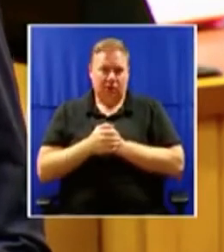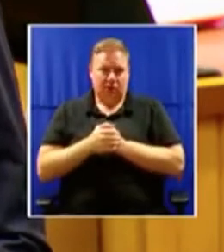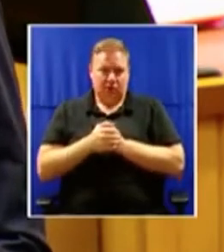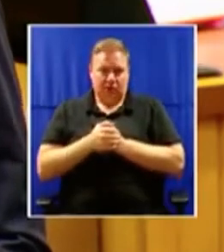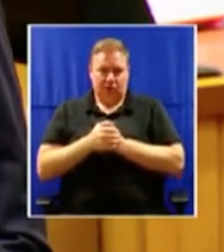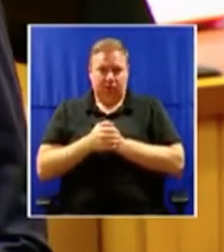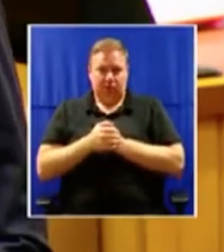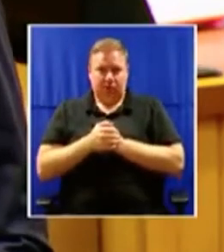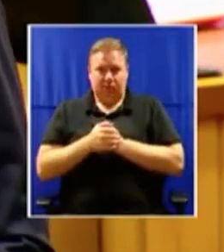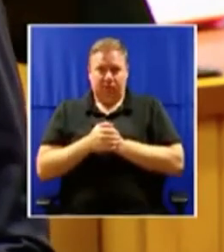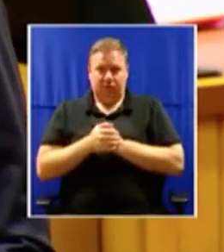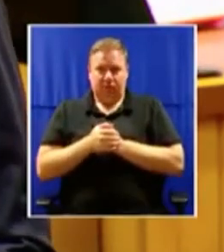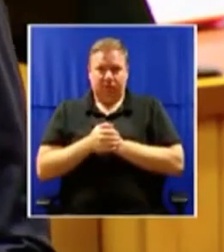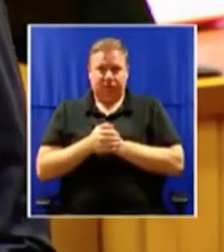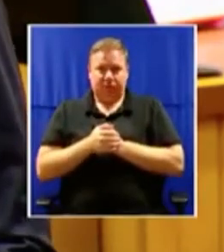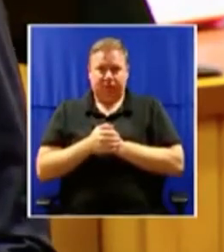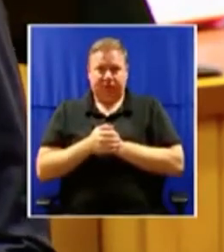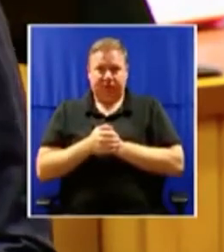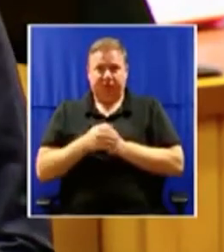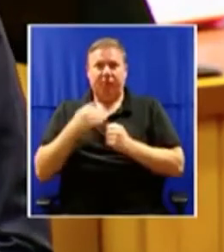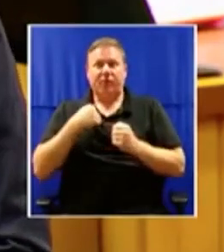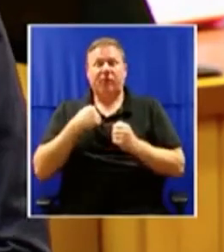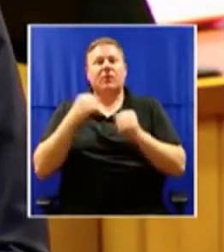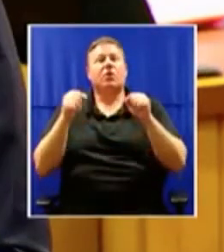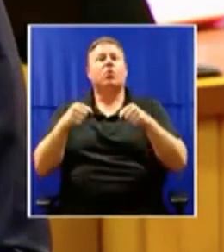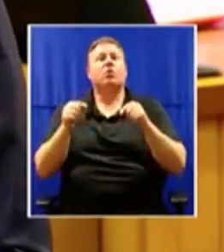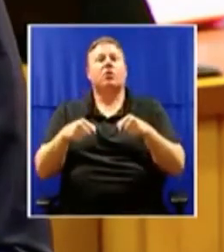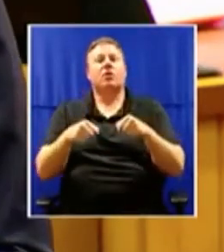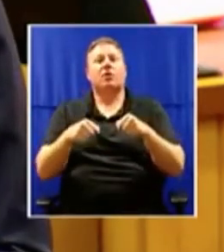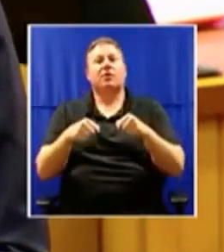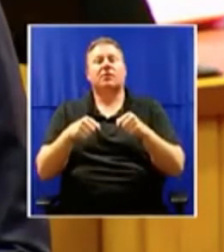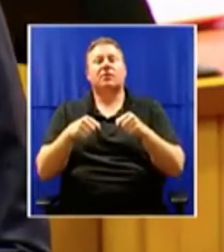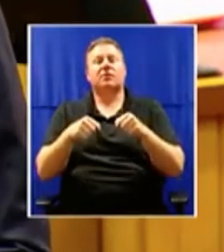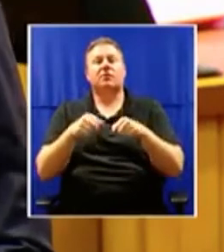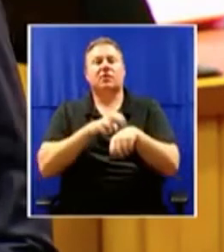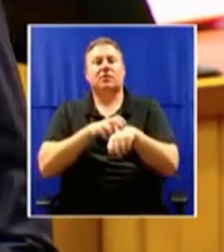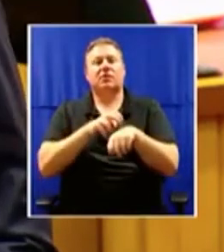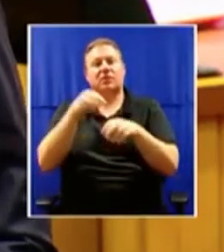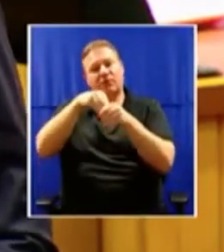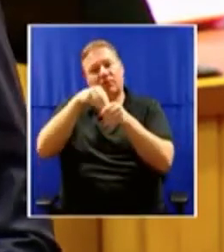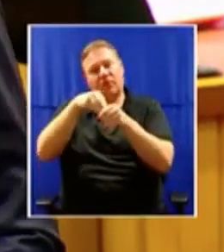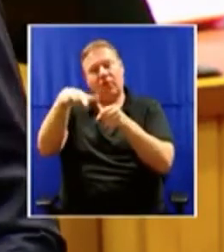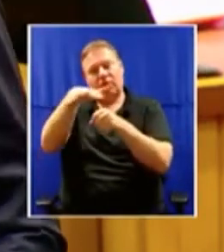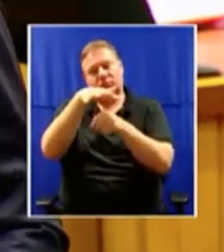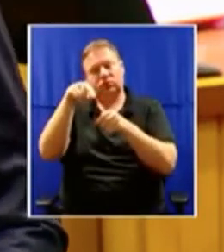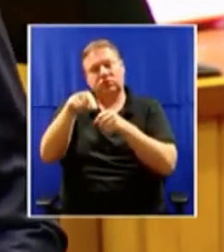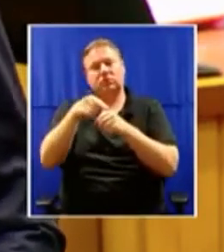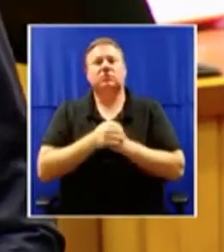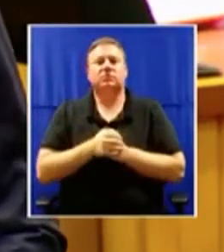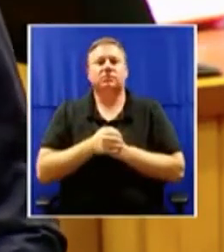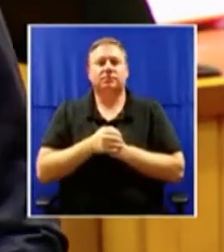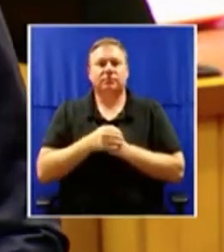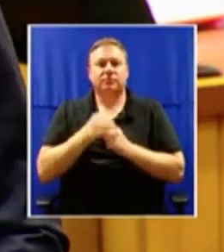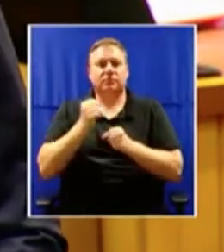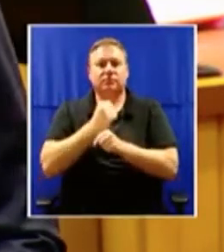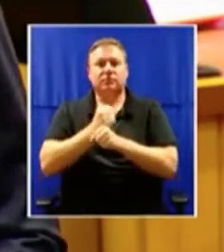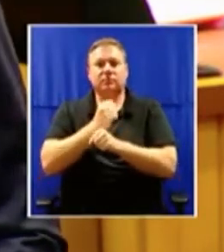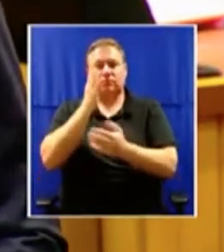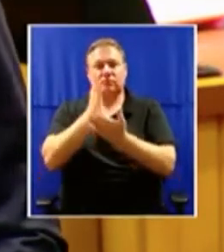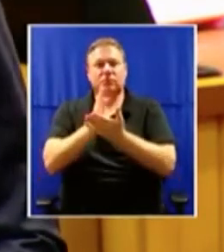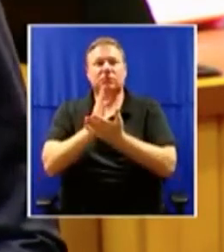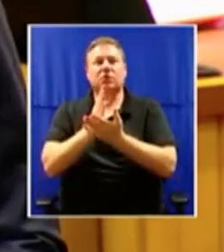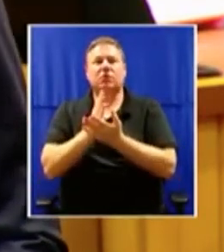of offenders. So I do agree that there is a need for that debate, and for us to ensure that in terms